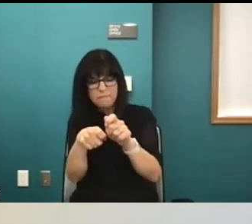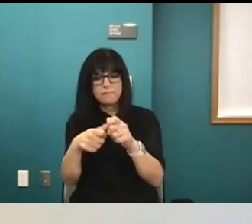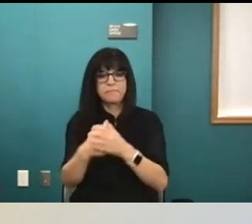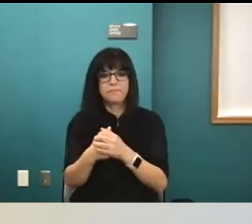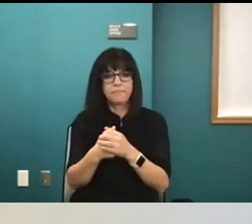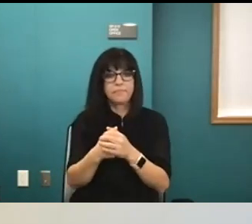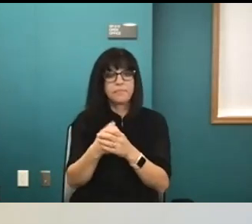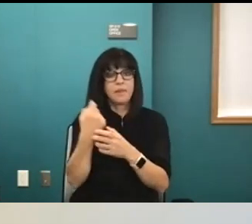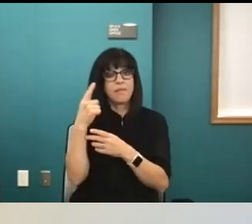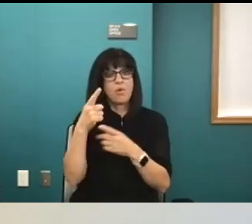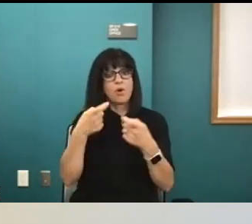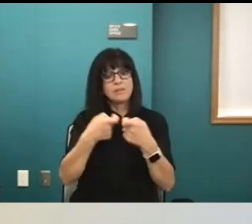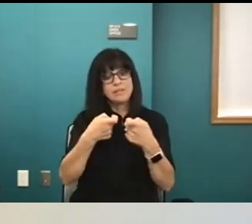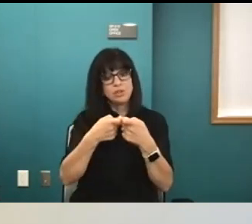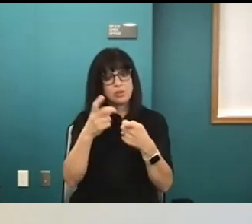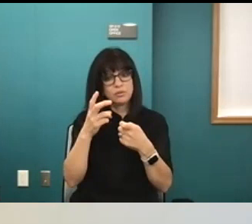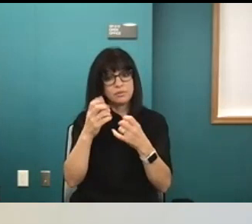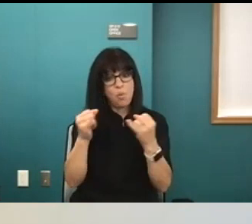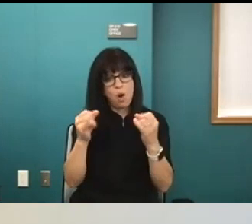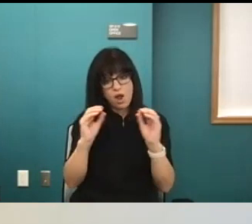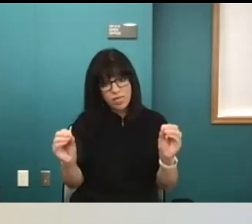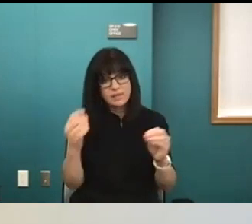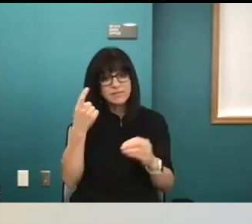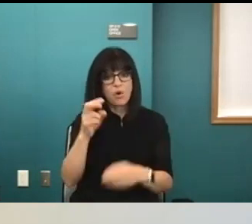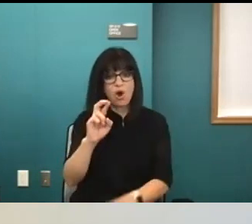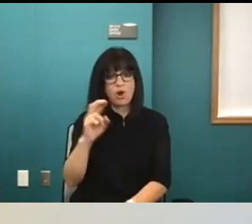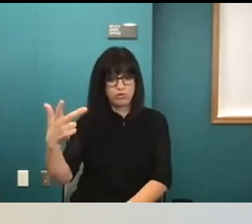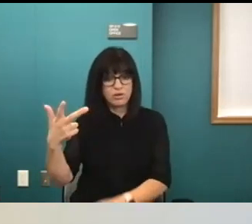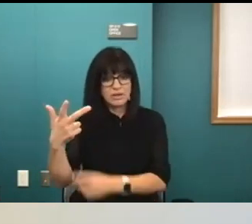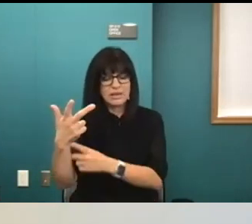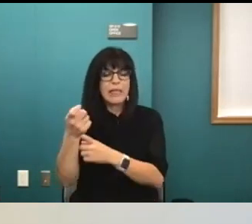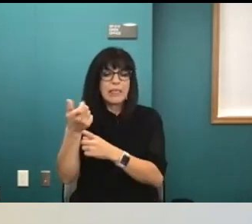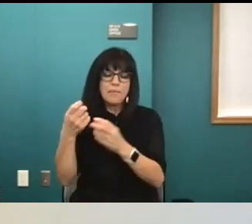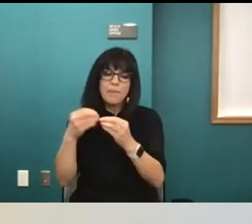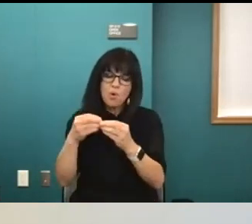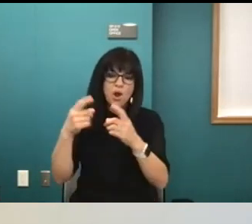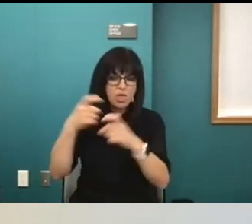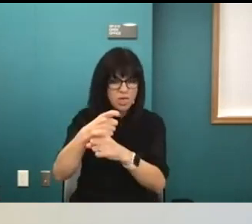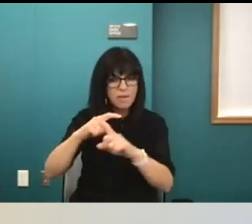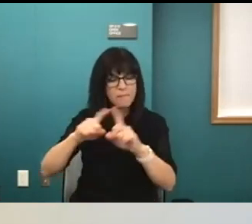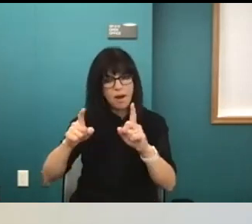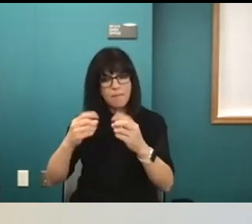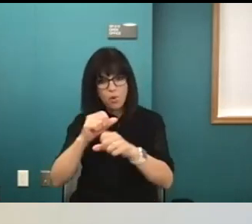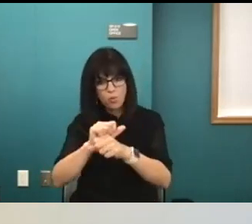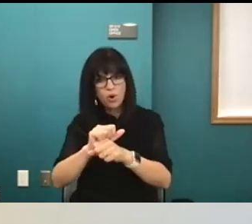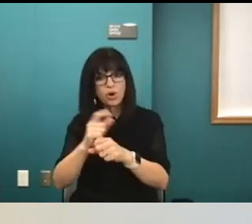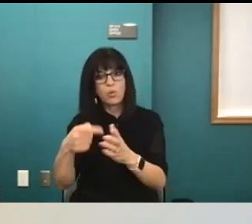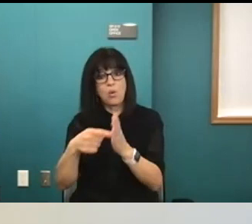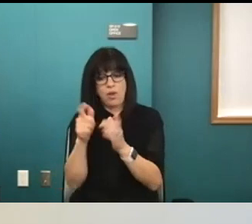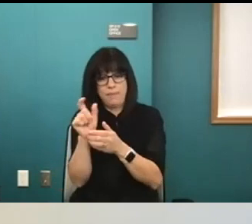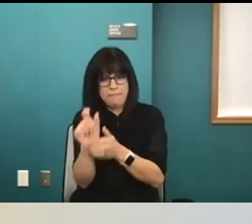For a digital wireless solution for the Rondo 3, it's a little bit more cumbersome in the sense that you would require the mini battery